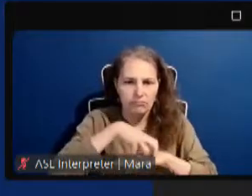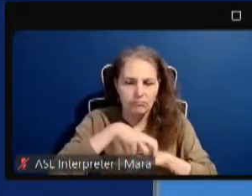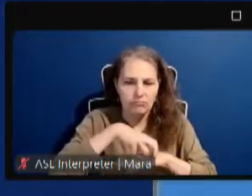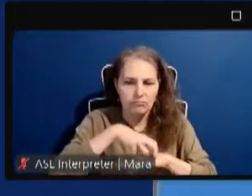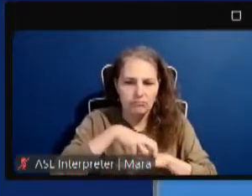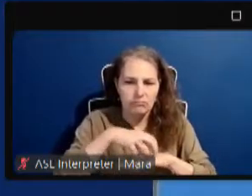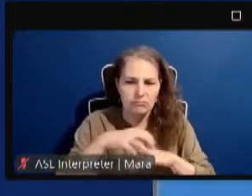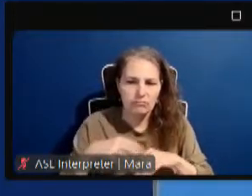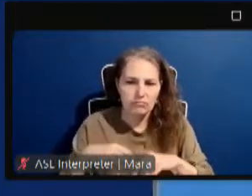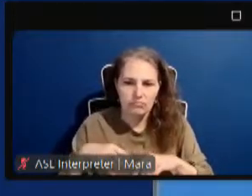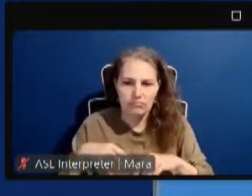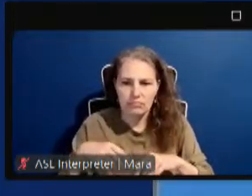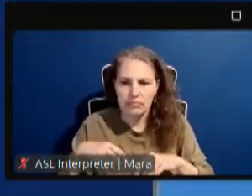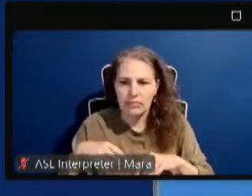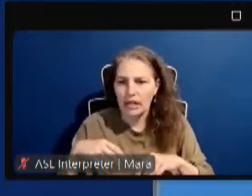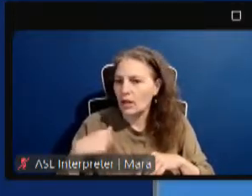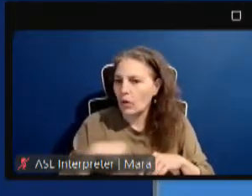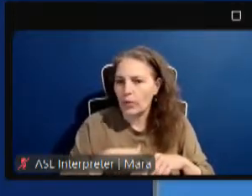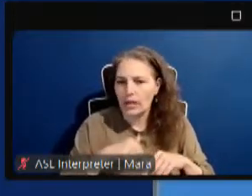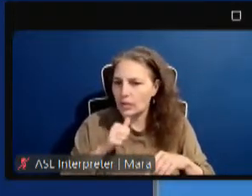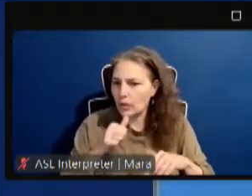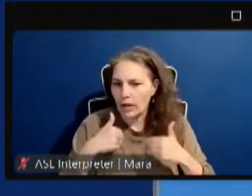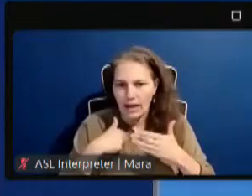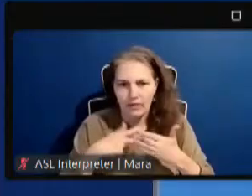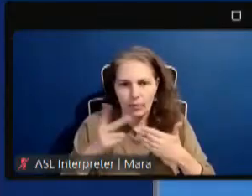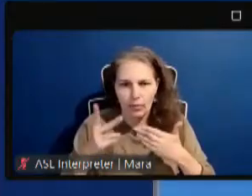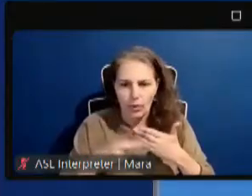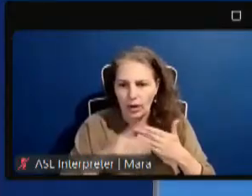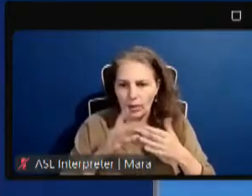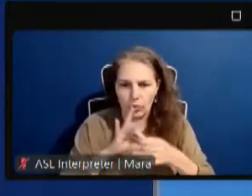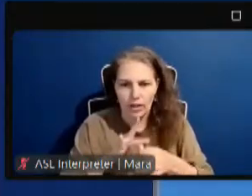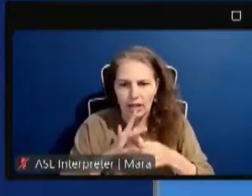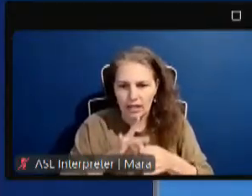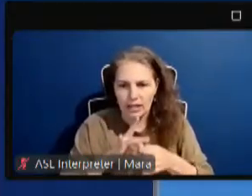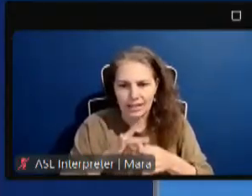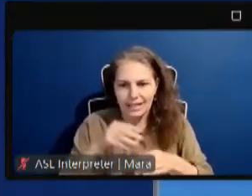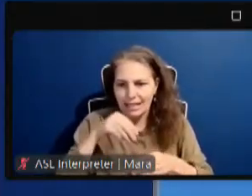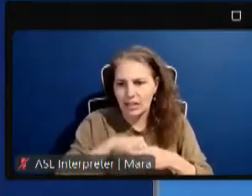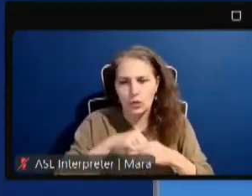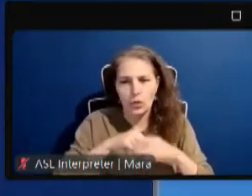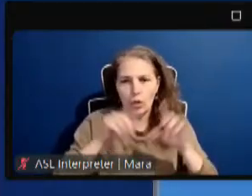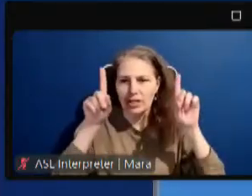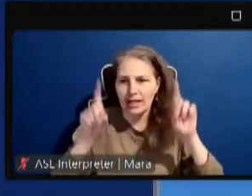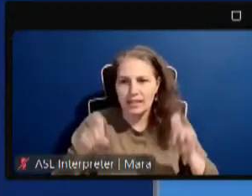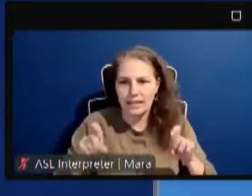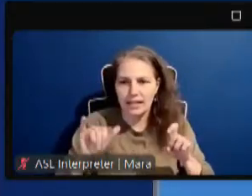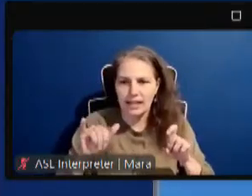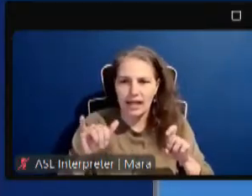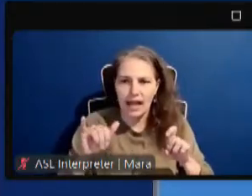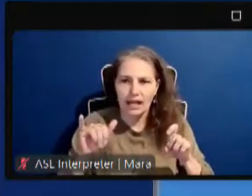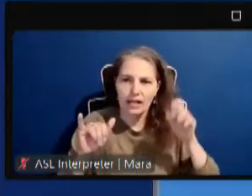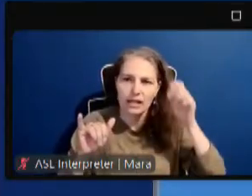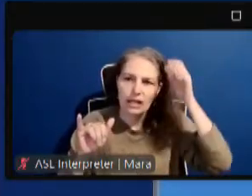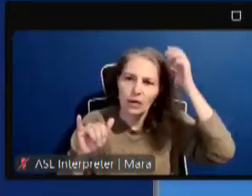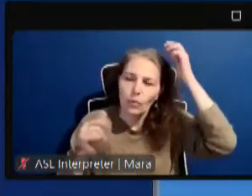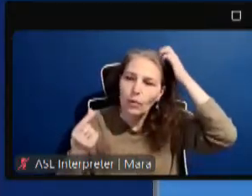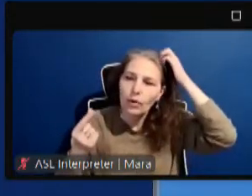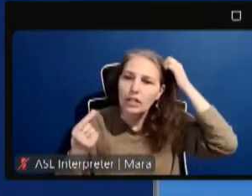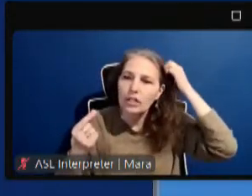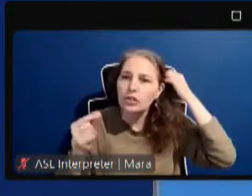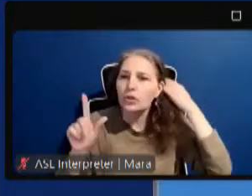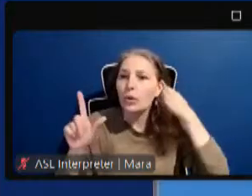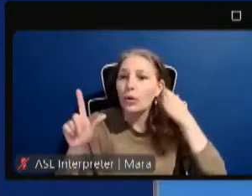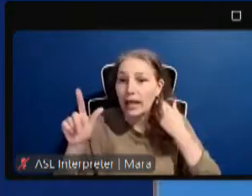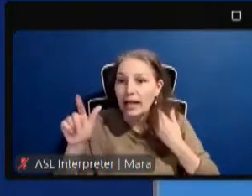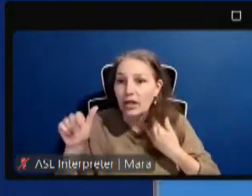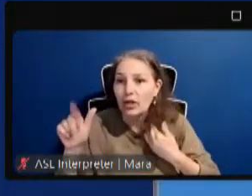So we do not have a program related to indoor testing. The program that we are going to be rolling out later this month is related